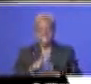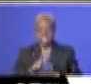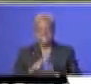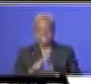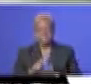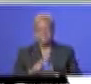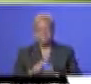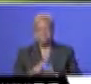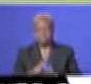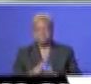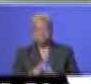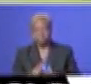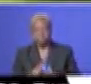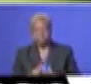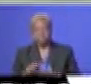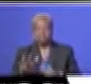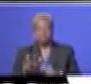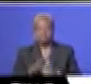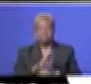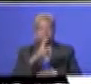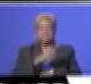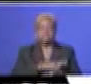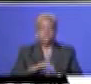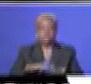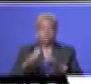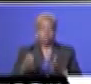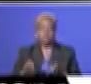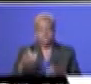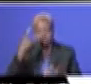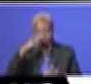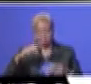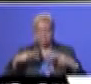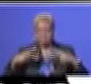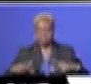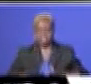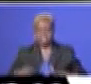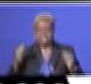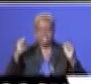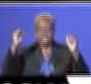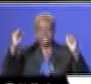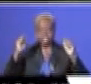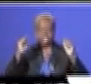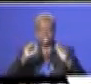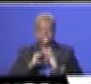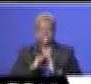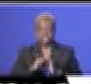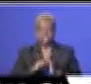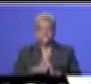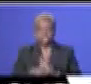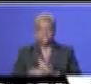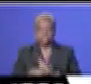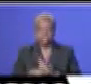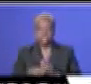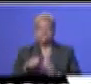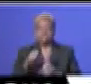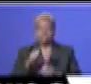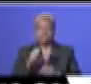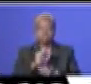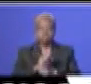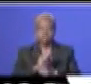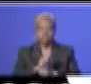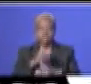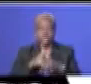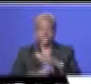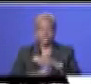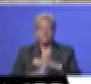argument for the hopeful reopening of fitness gyms soon. Like other industries, these facilities will have to operate under COVID-19 safety protocols in